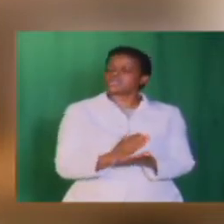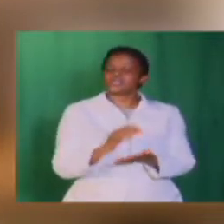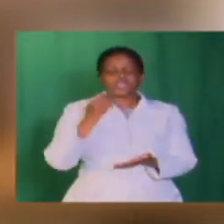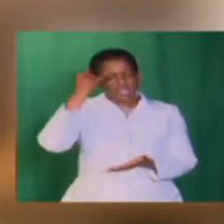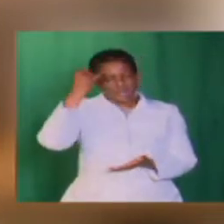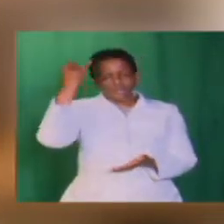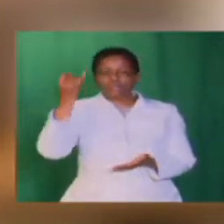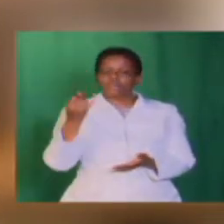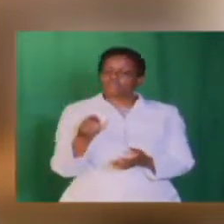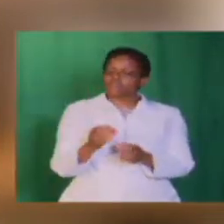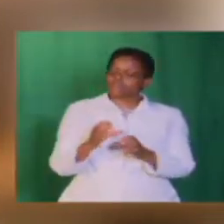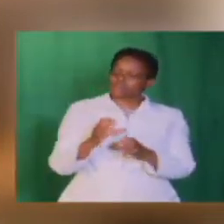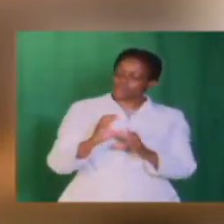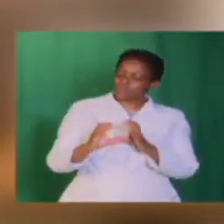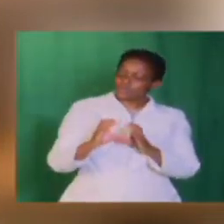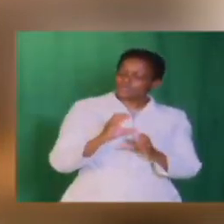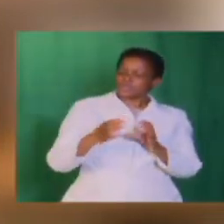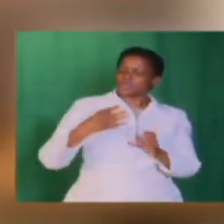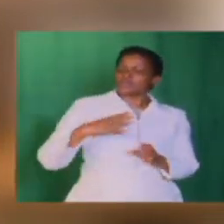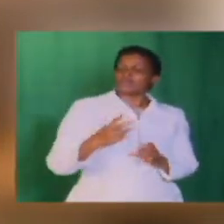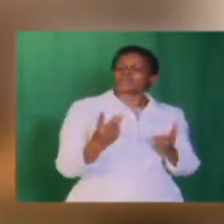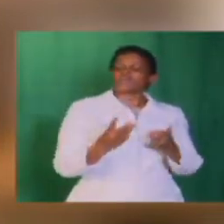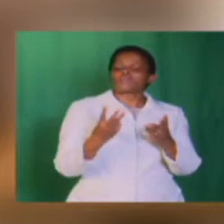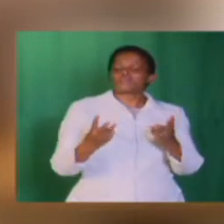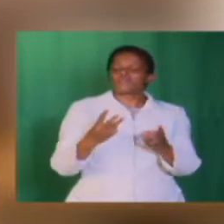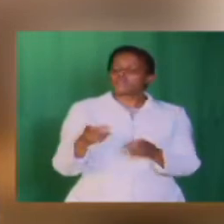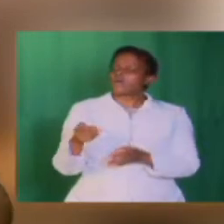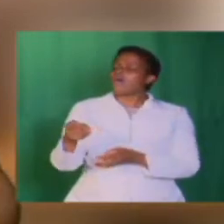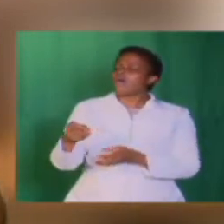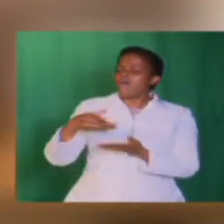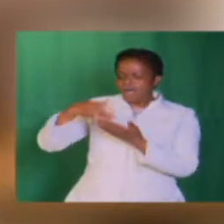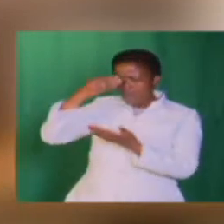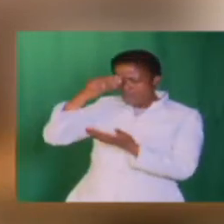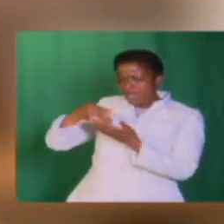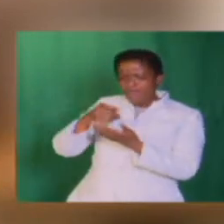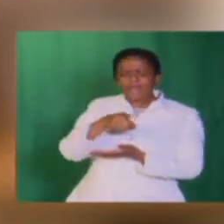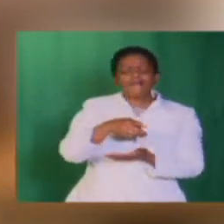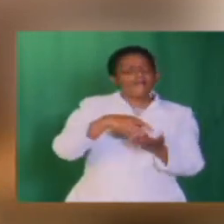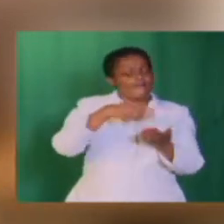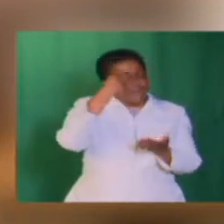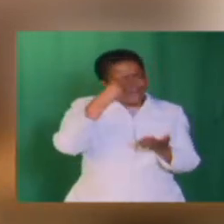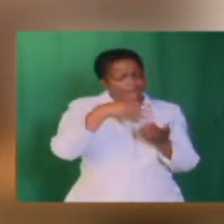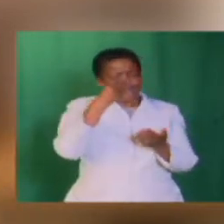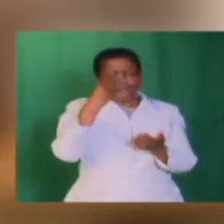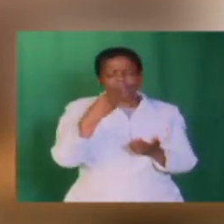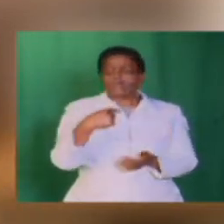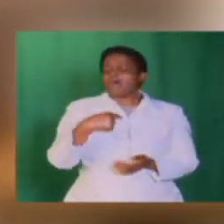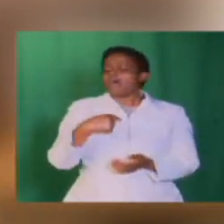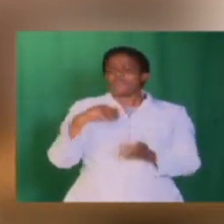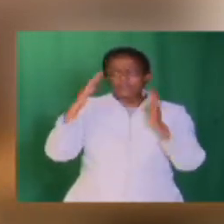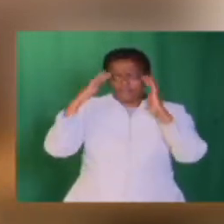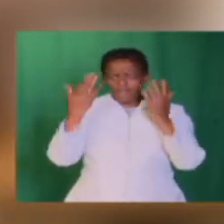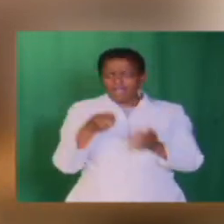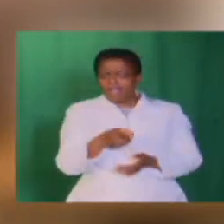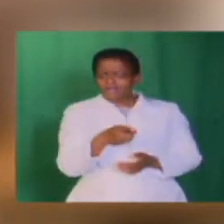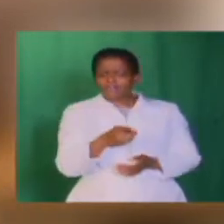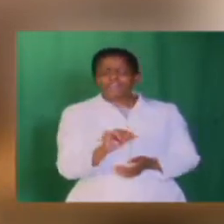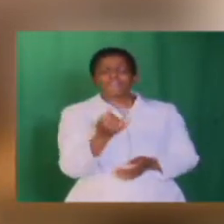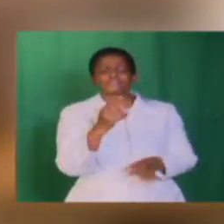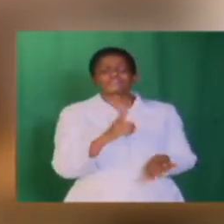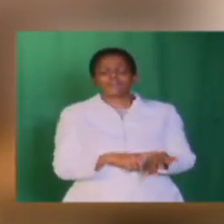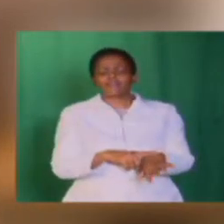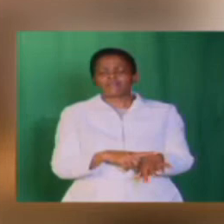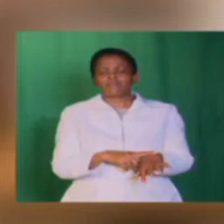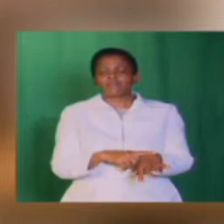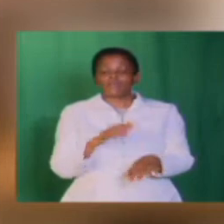are also going to learn. It's the more we are also going to say, I didn't know something about that. I normally say that it is in speech, it's when you